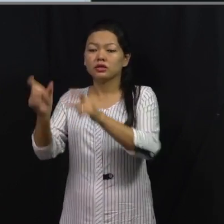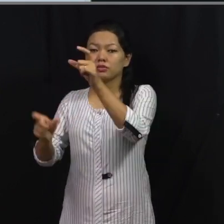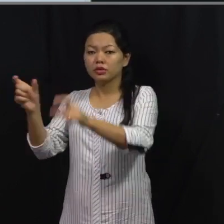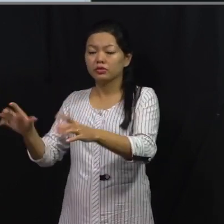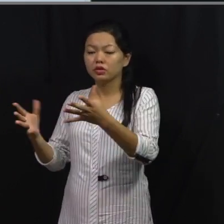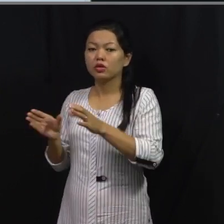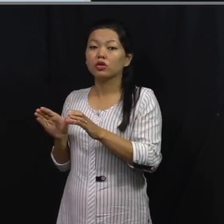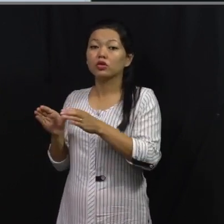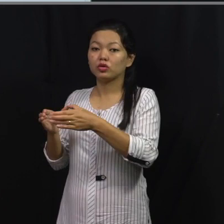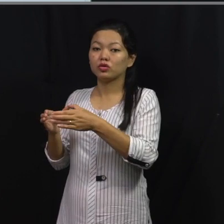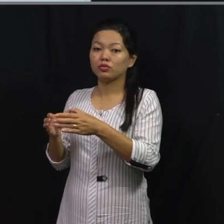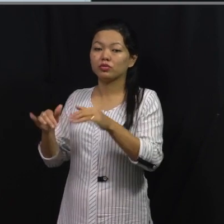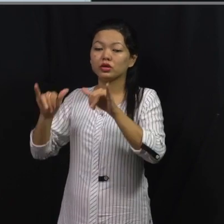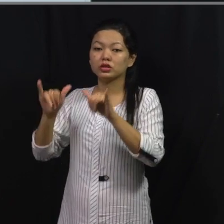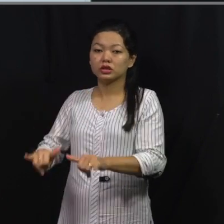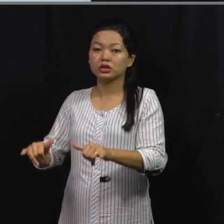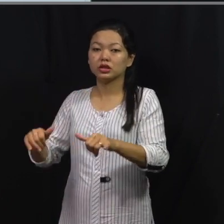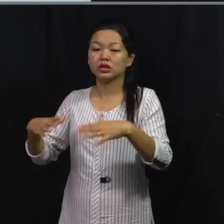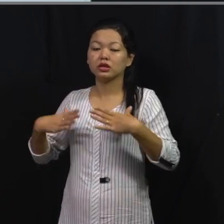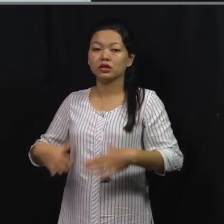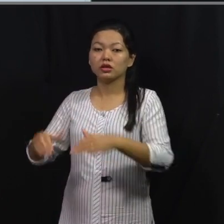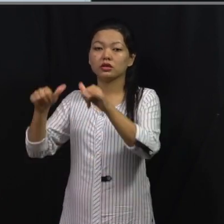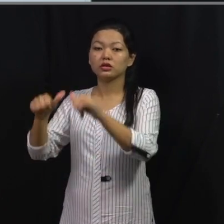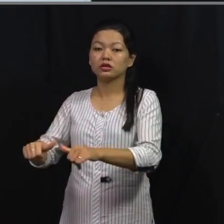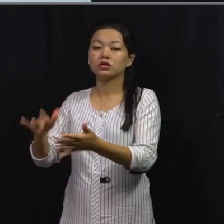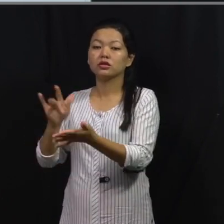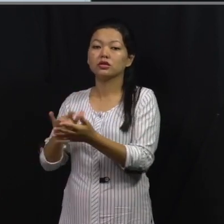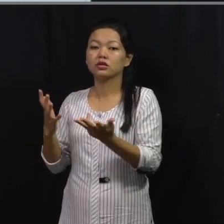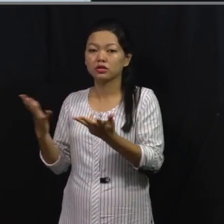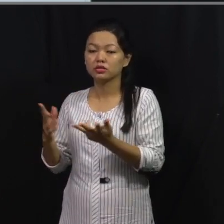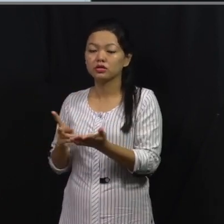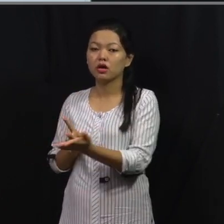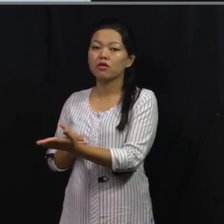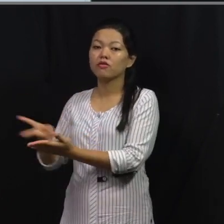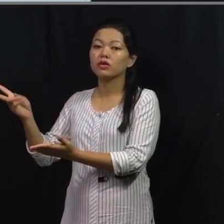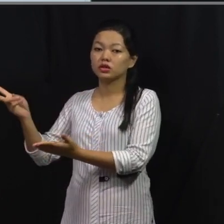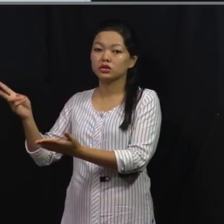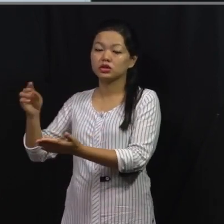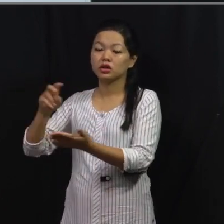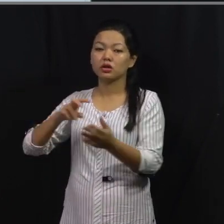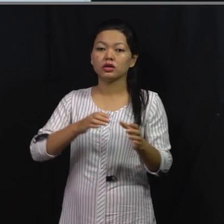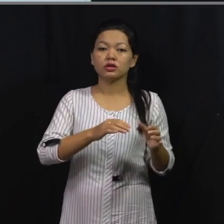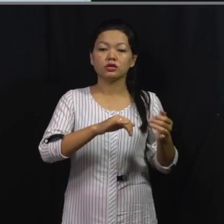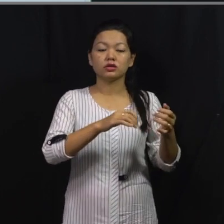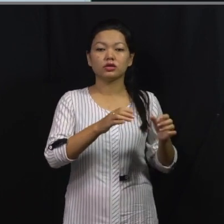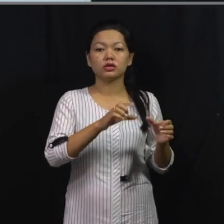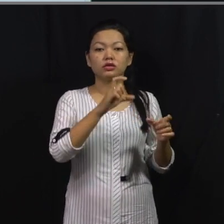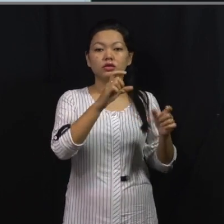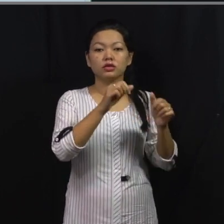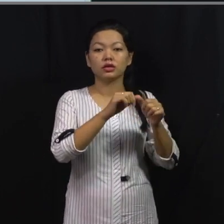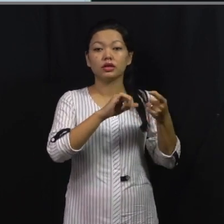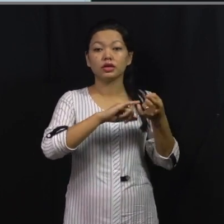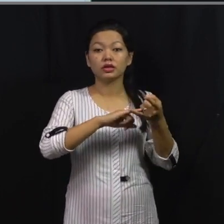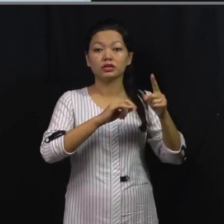are called as the untouchables. Okay, they are called as the untouchables, and thus they are also considered as